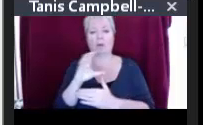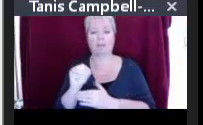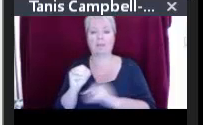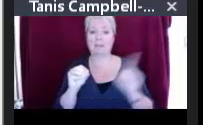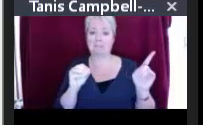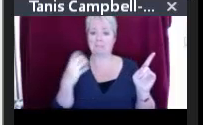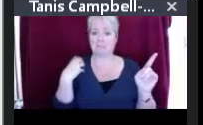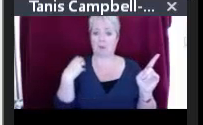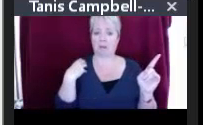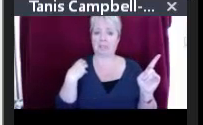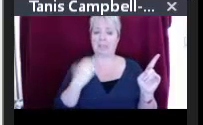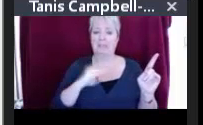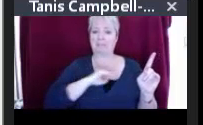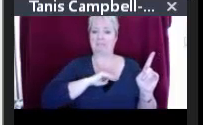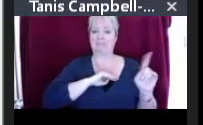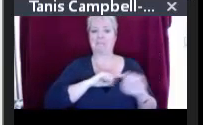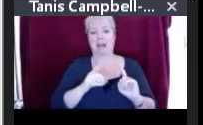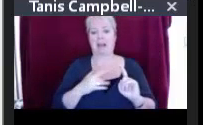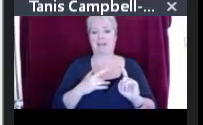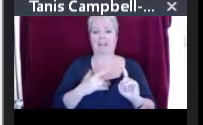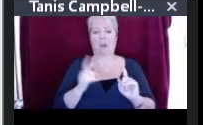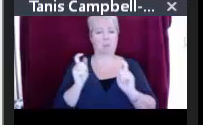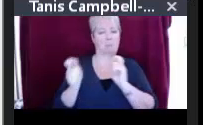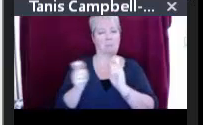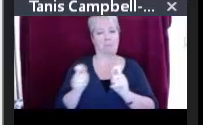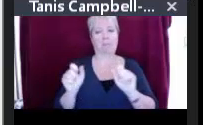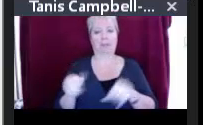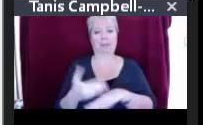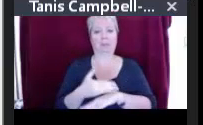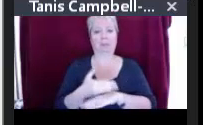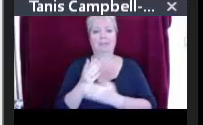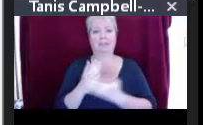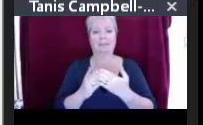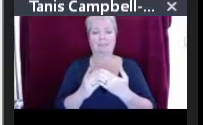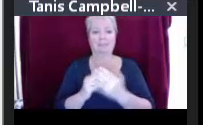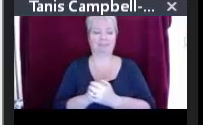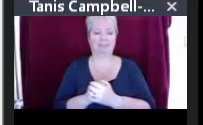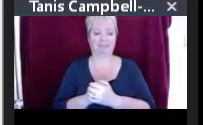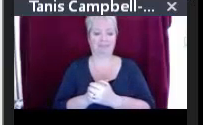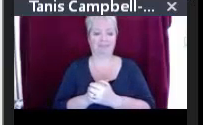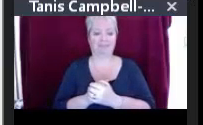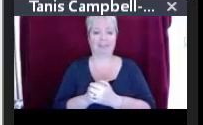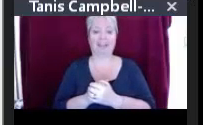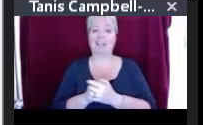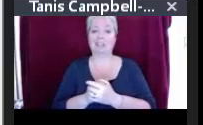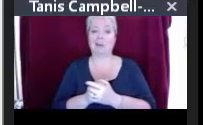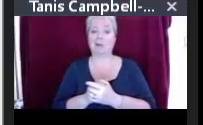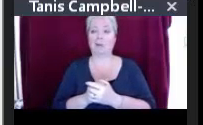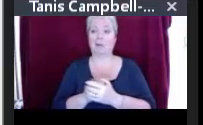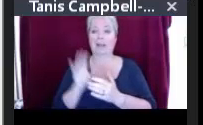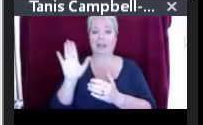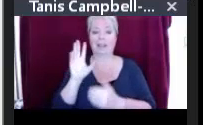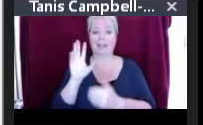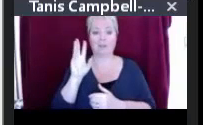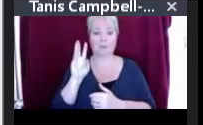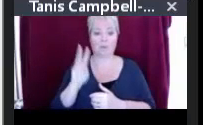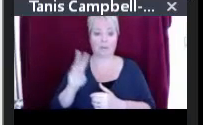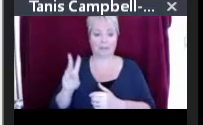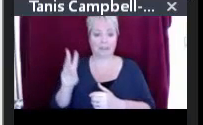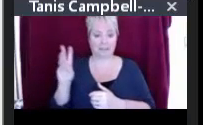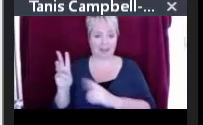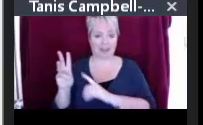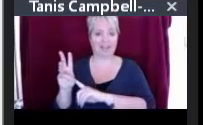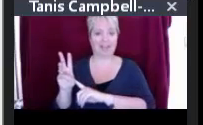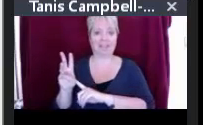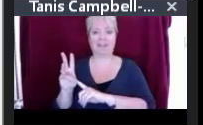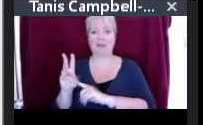it could still use some work. Anyway, he got us to check out his website. He welcomed some